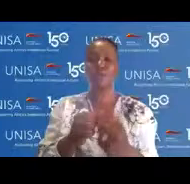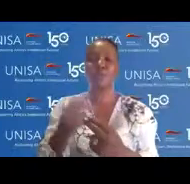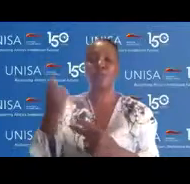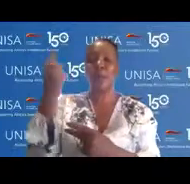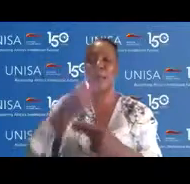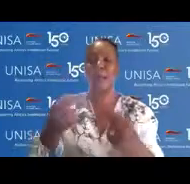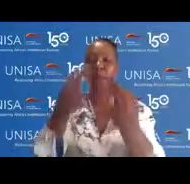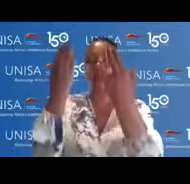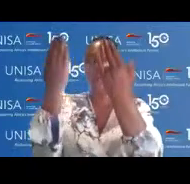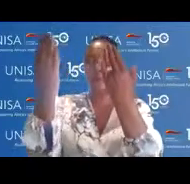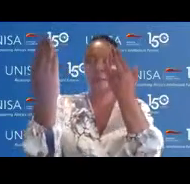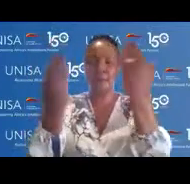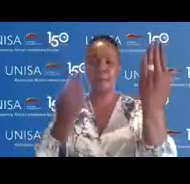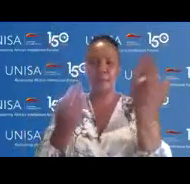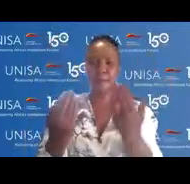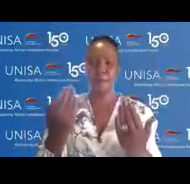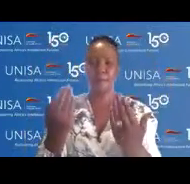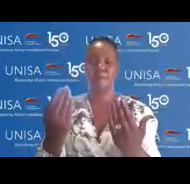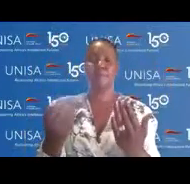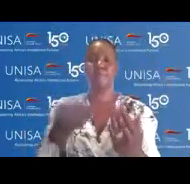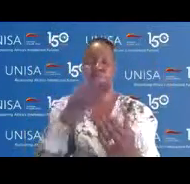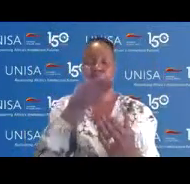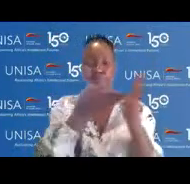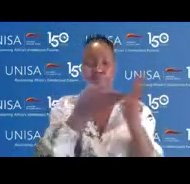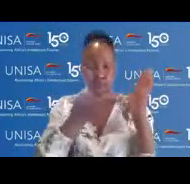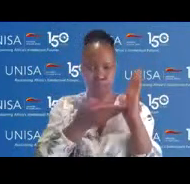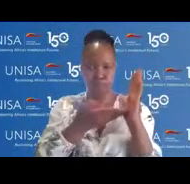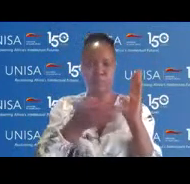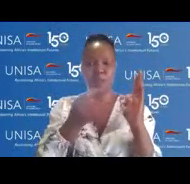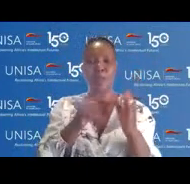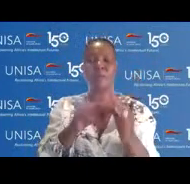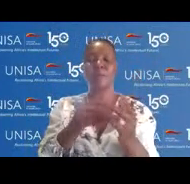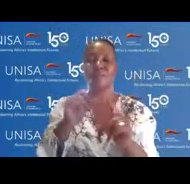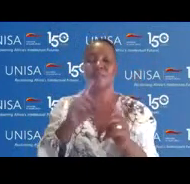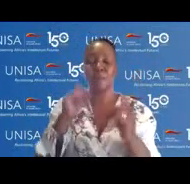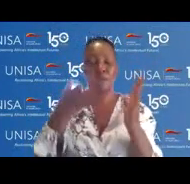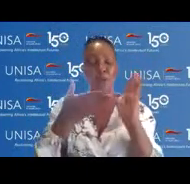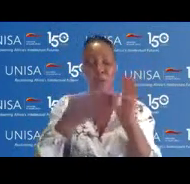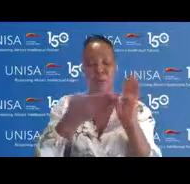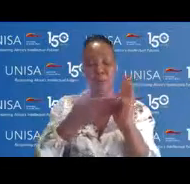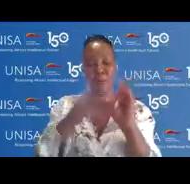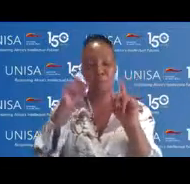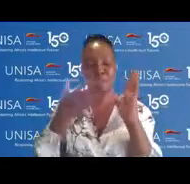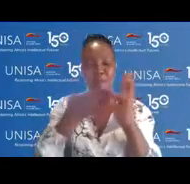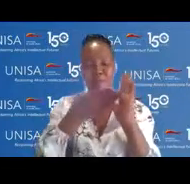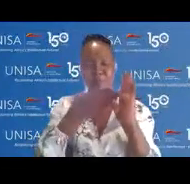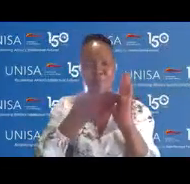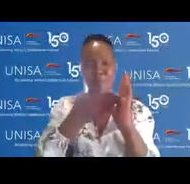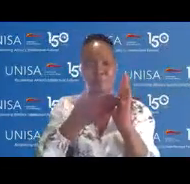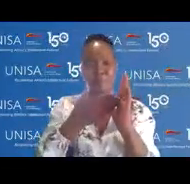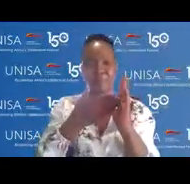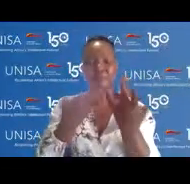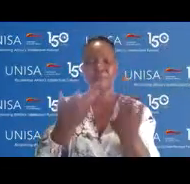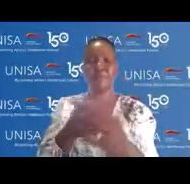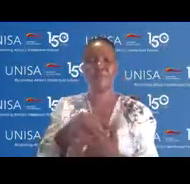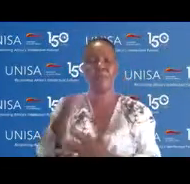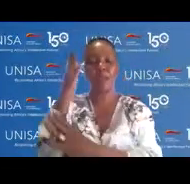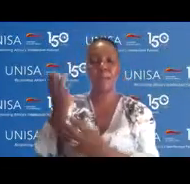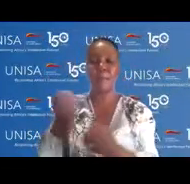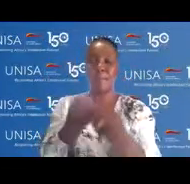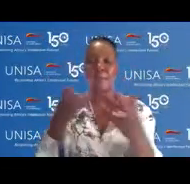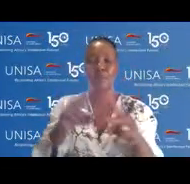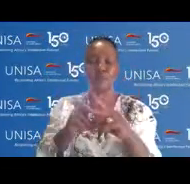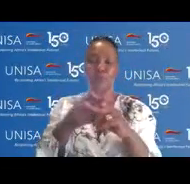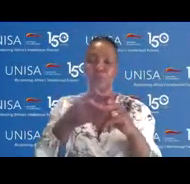and it should be, there it is. There's the picture I just saved from Facebook. I know a lot of these tools nowadays, you